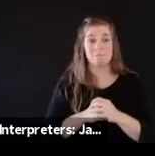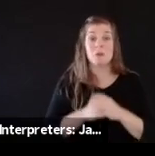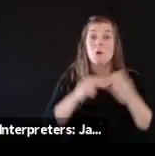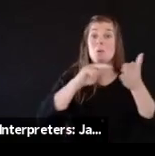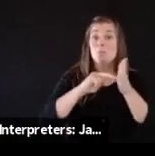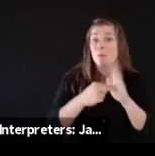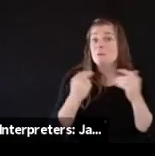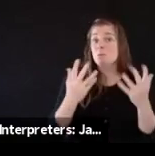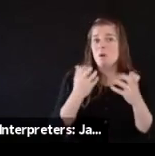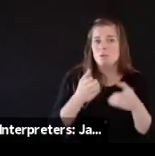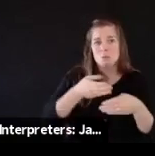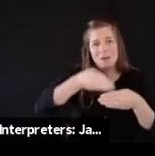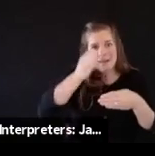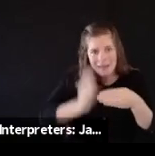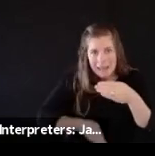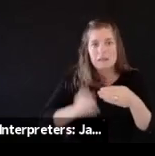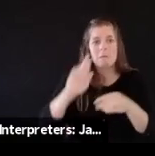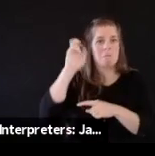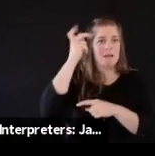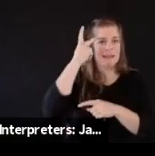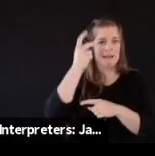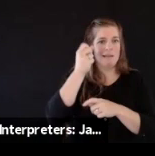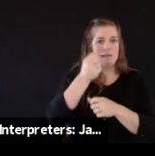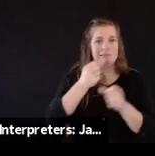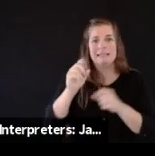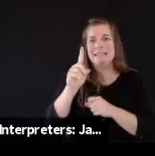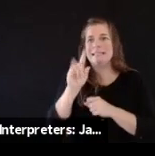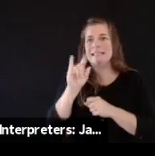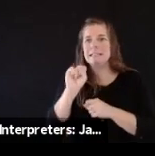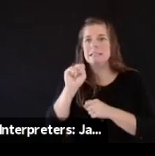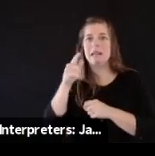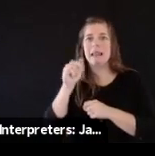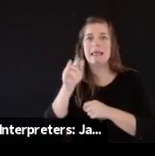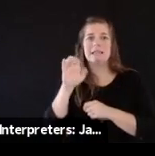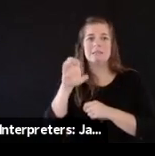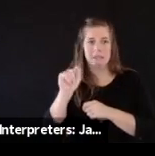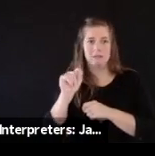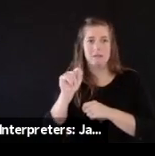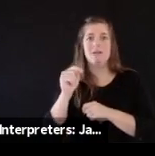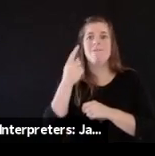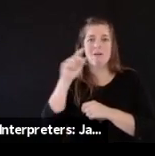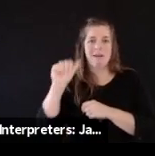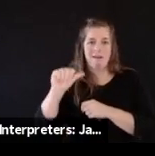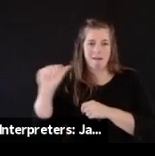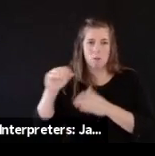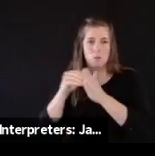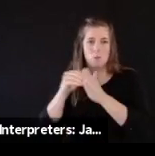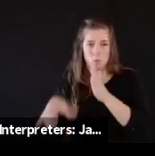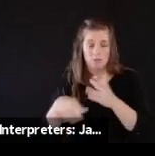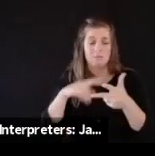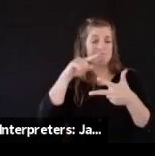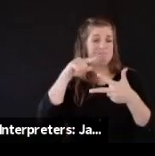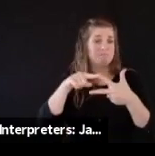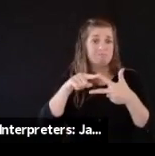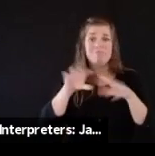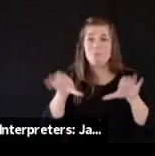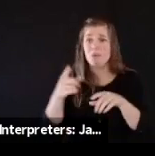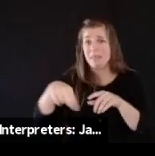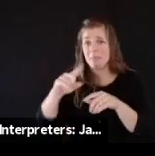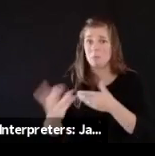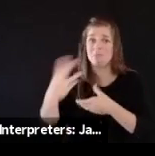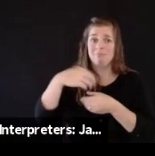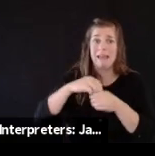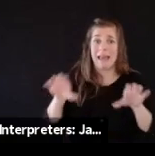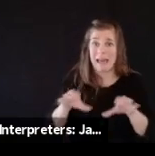political displacement of African American Black children and students, encouraging students to become active citizens and to